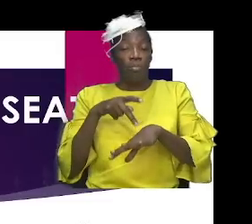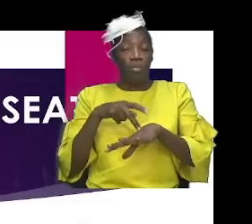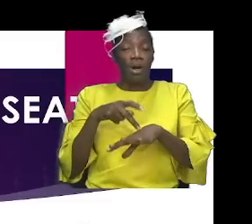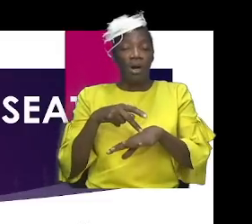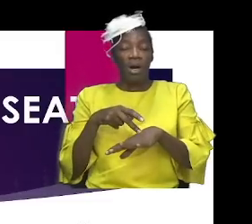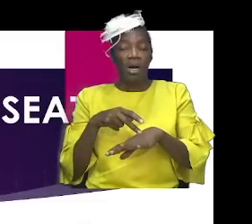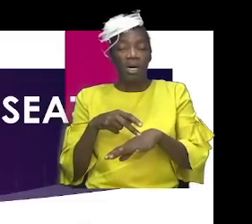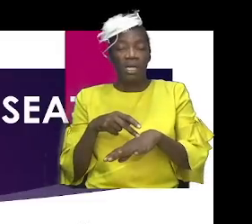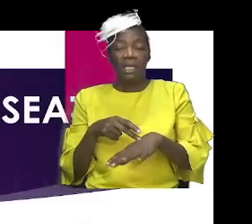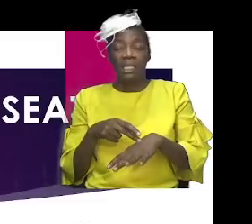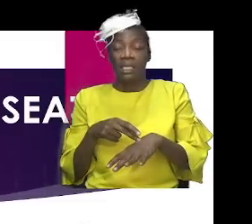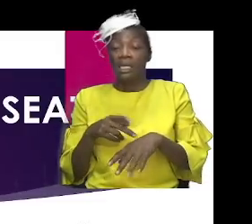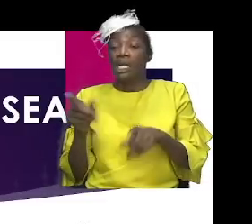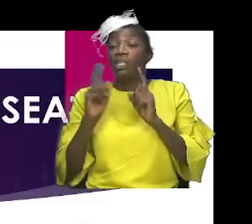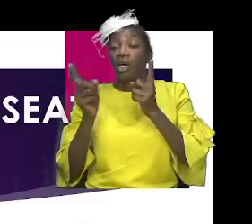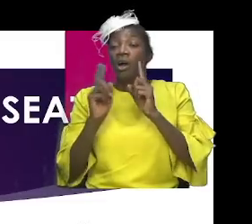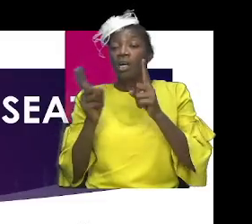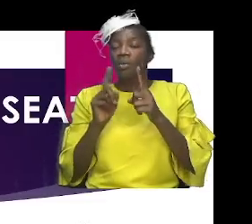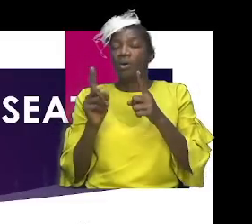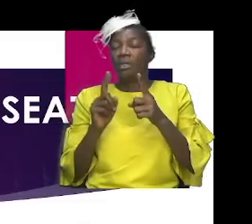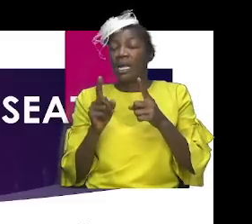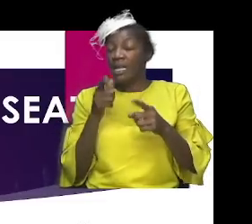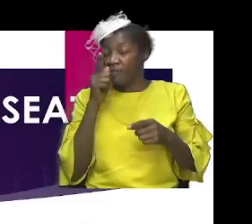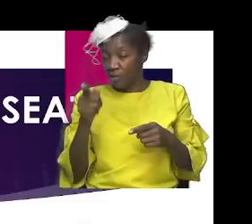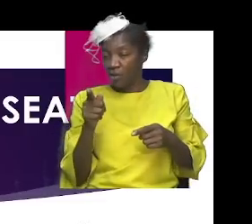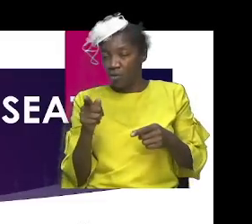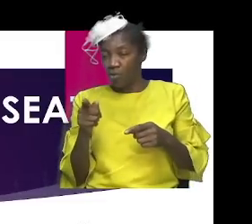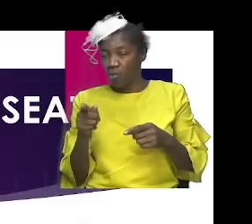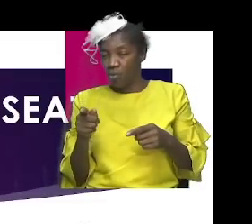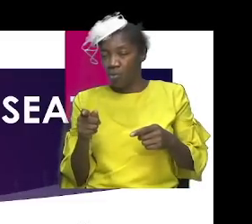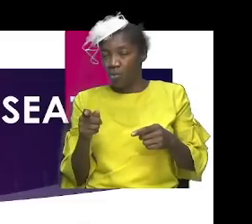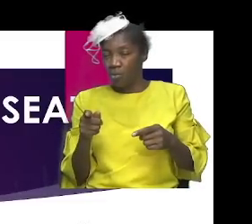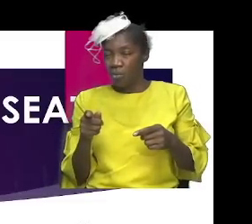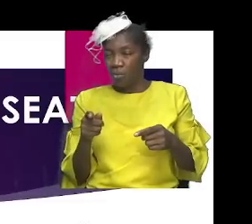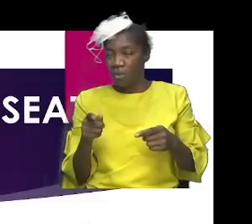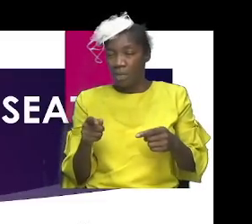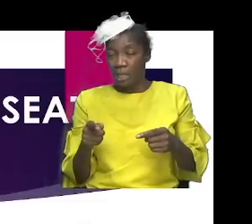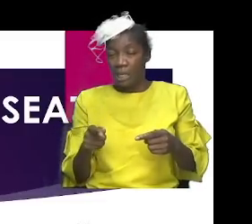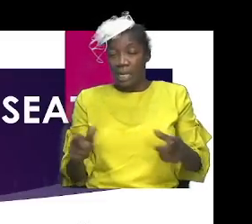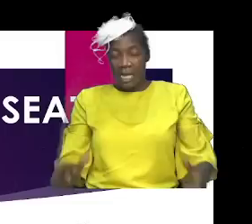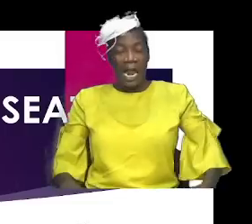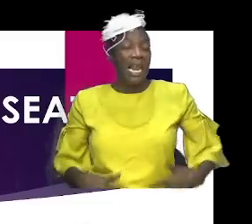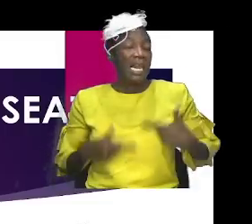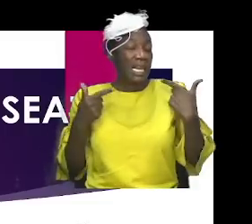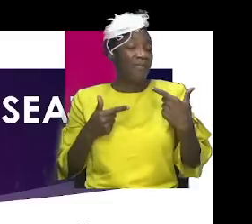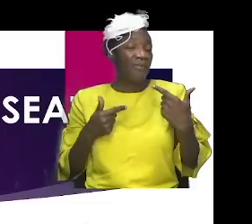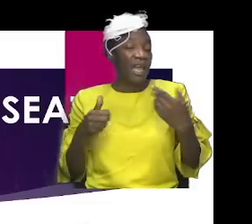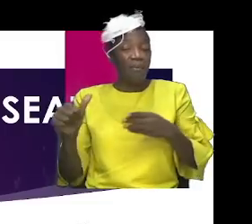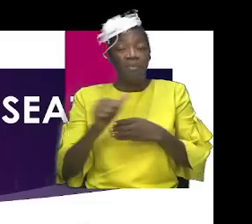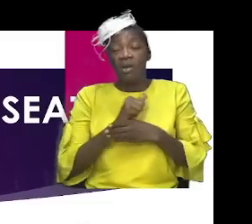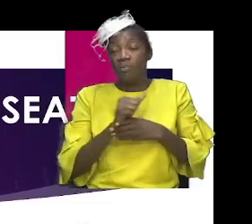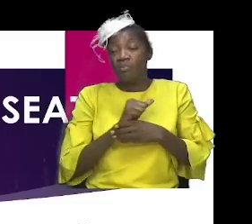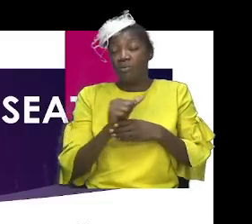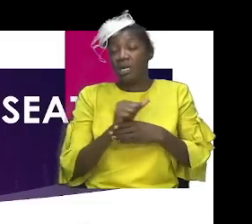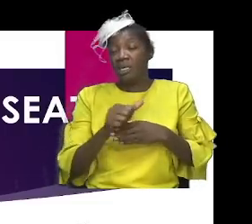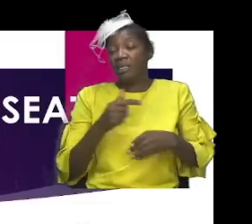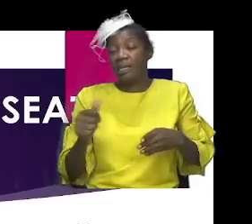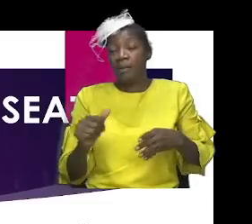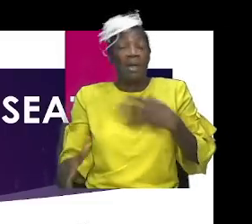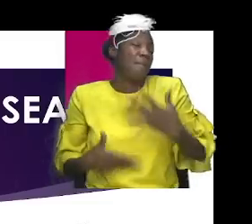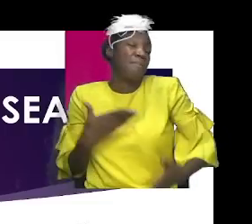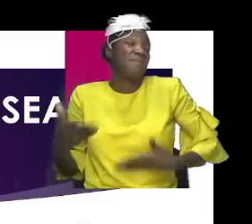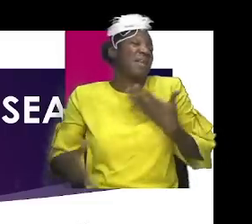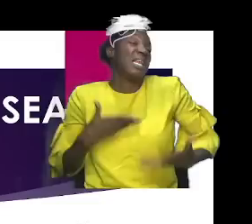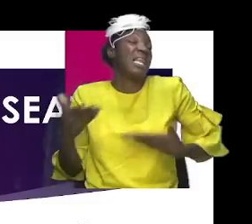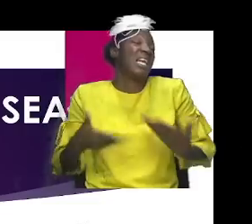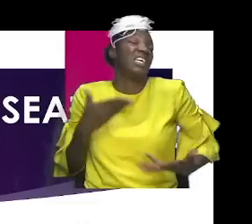who condone, and not only condone, live them, practice them, and those who take pleasure in them